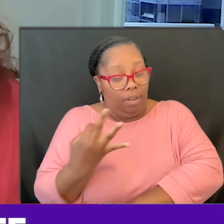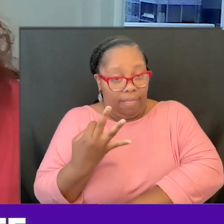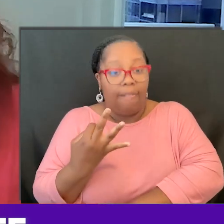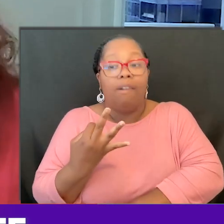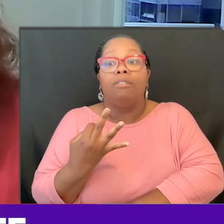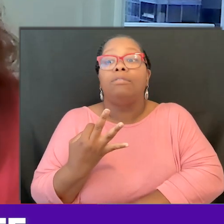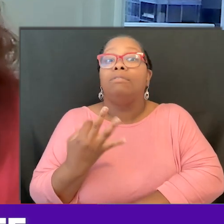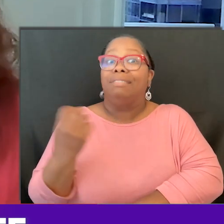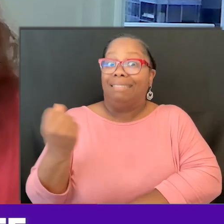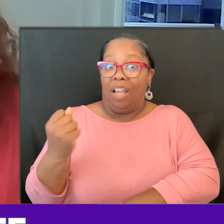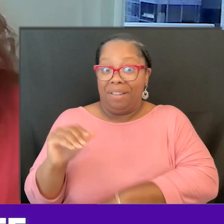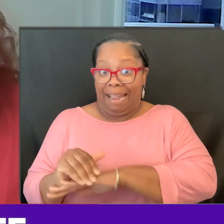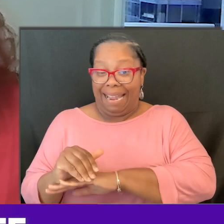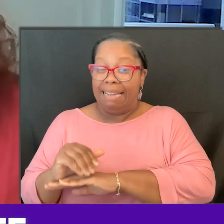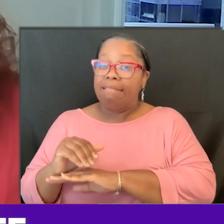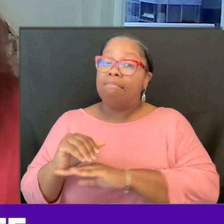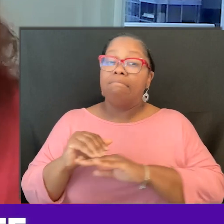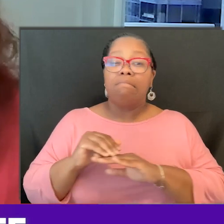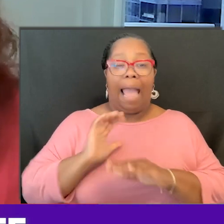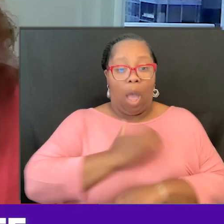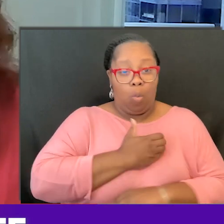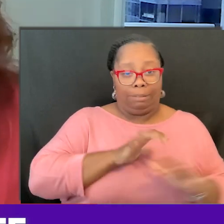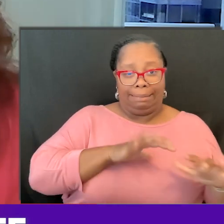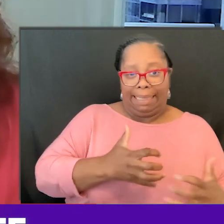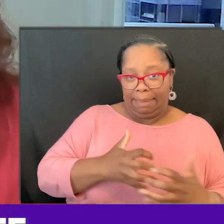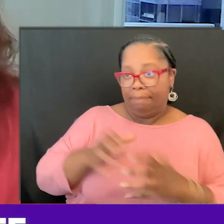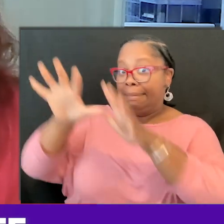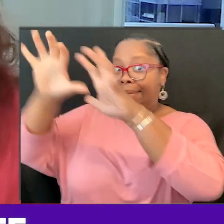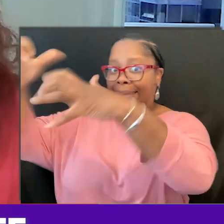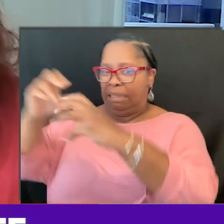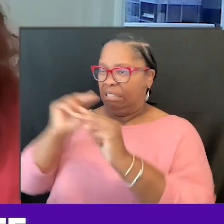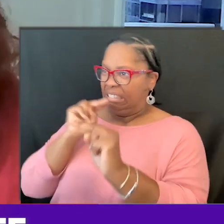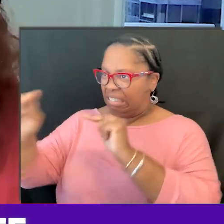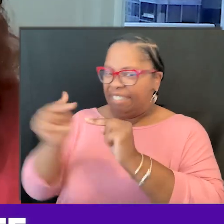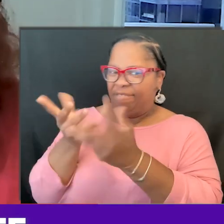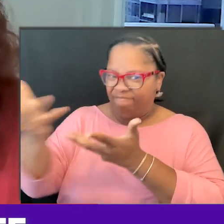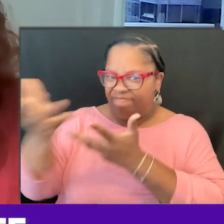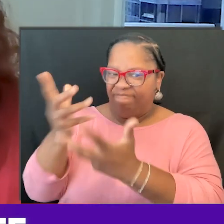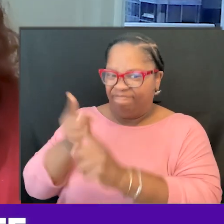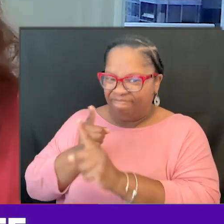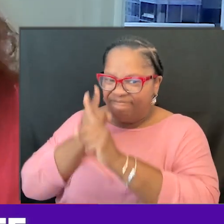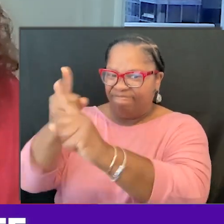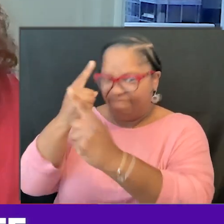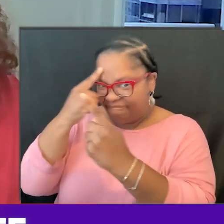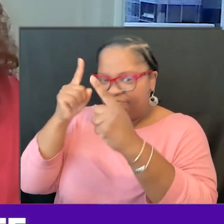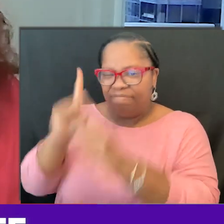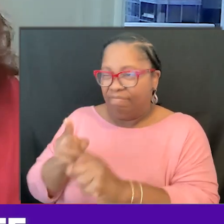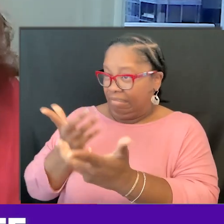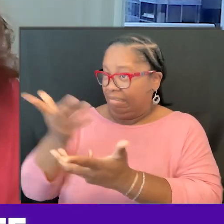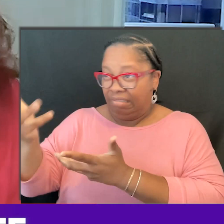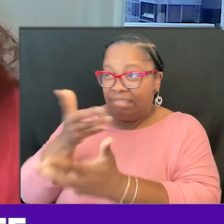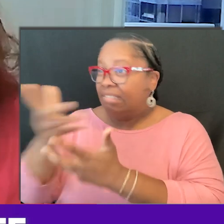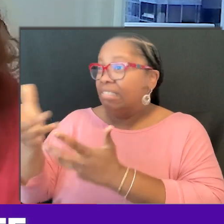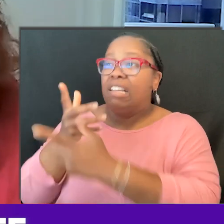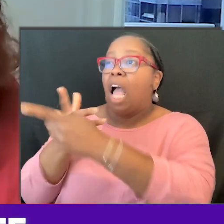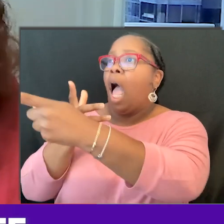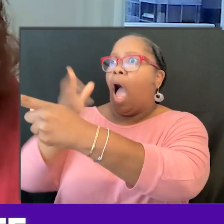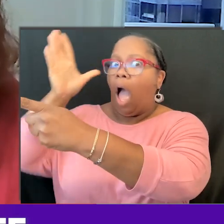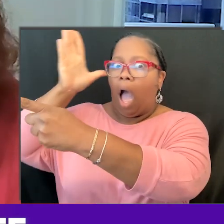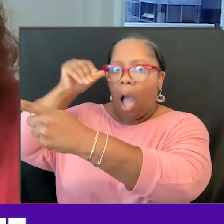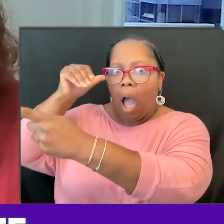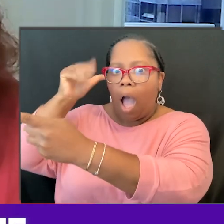night to continue working toward an agreement. But the district stalled on Saturday